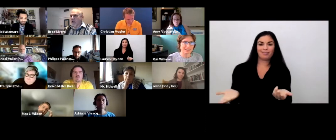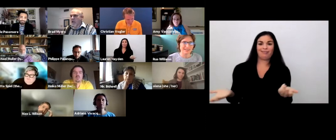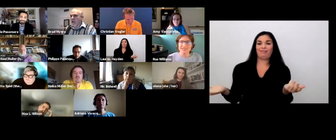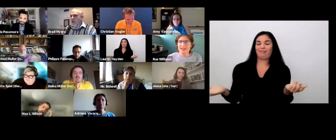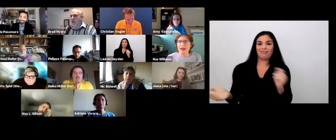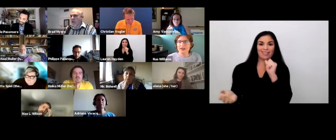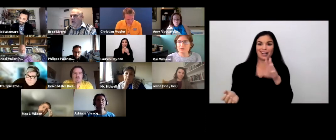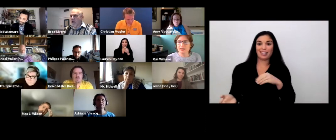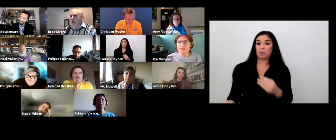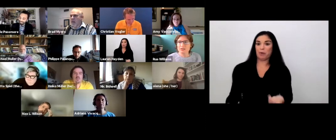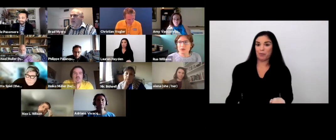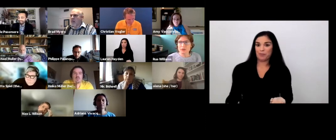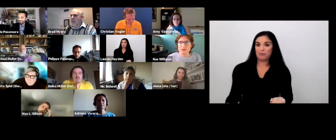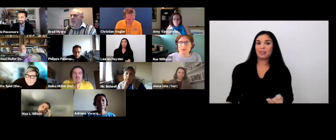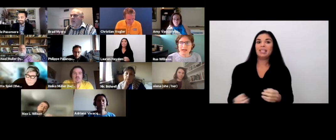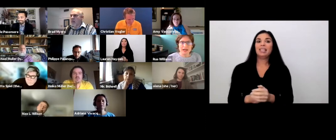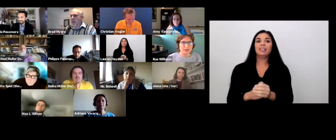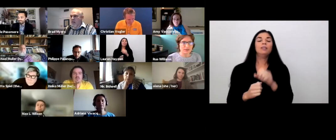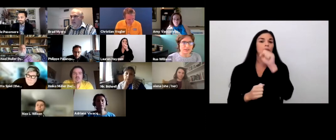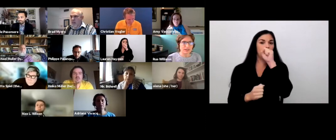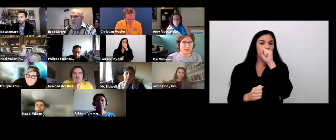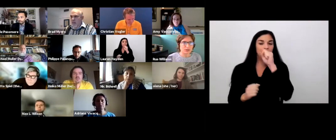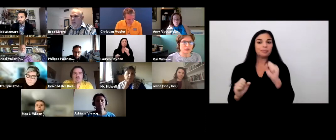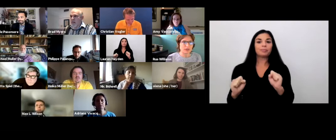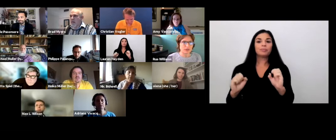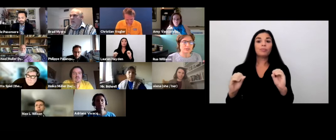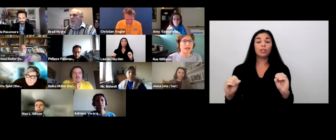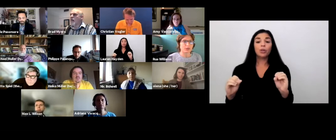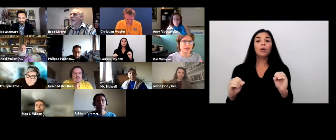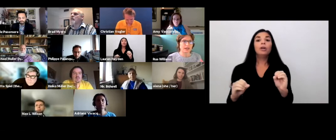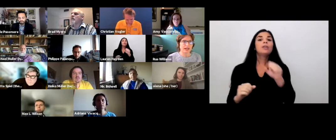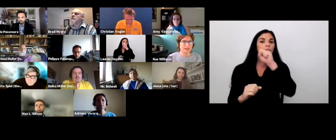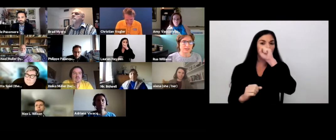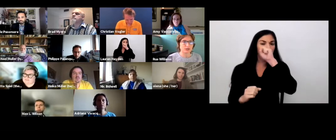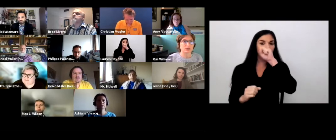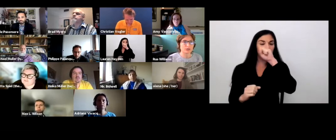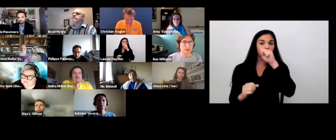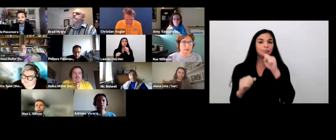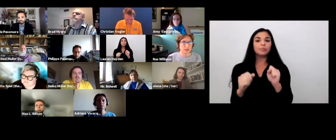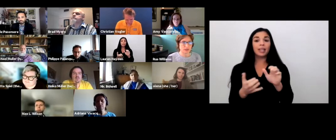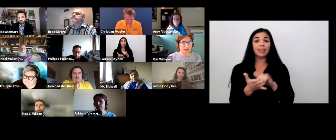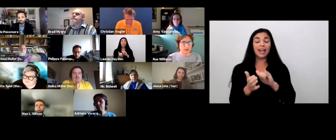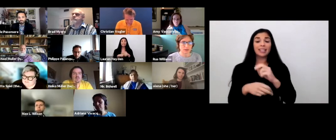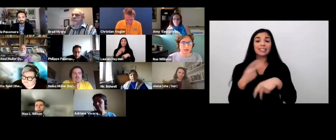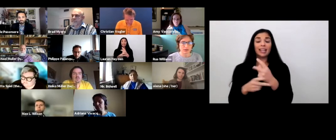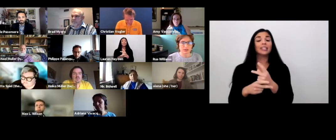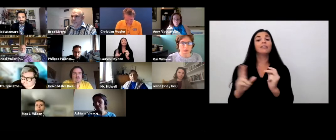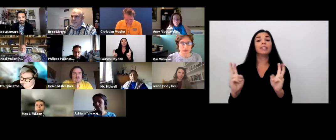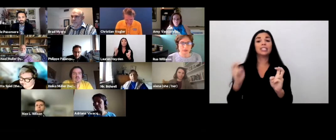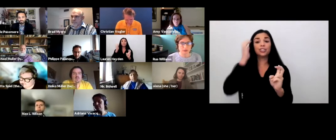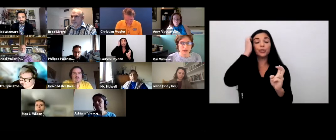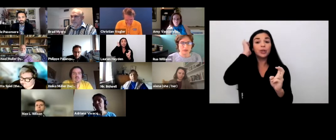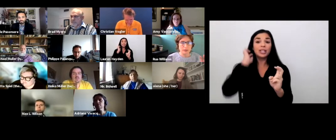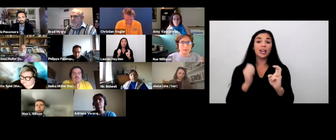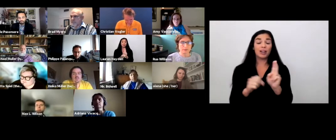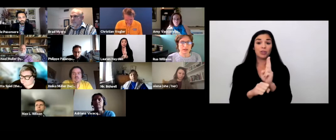unacceptable. And so that kind of issue of using hybrid as an excuse for segregation is something I'm very deeply